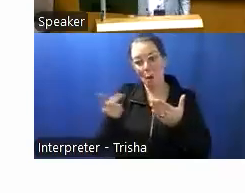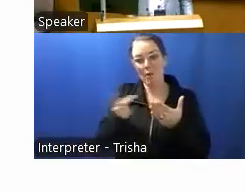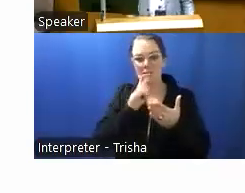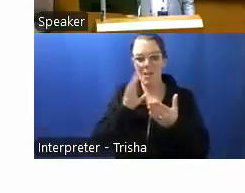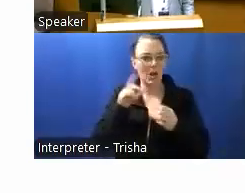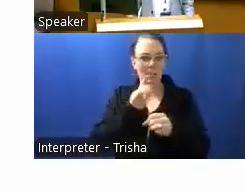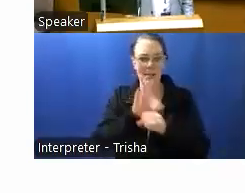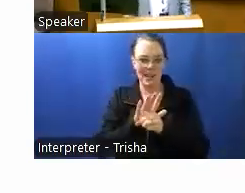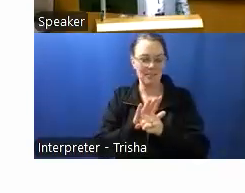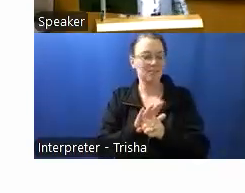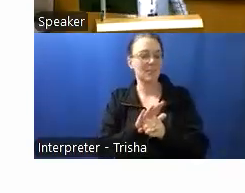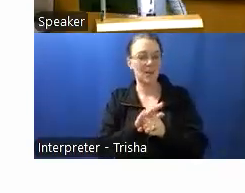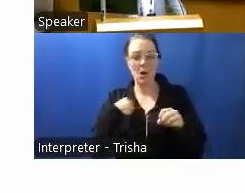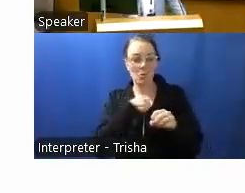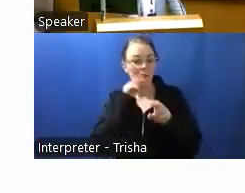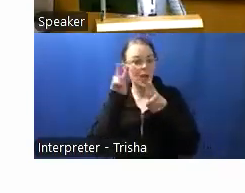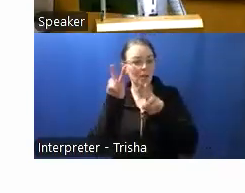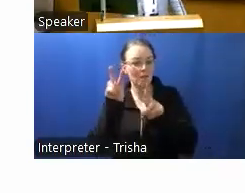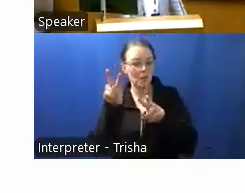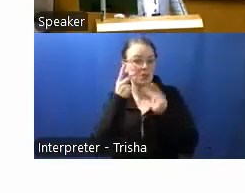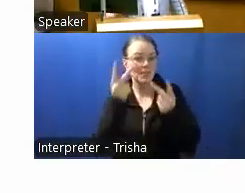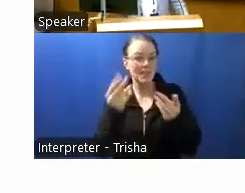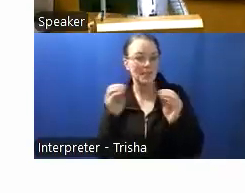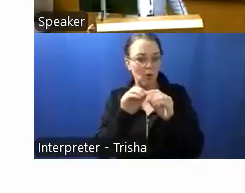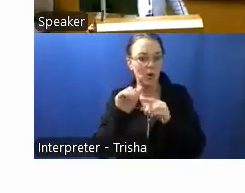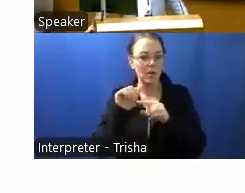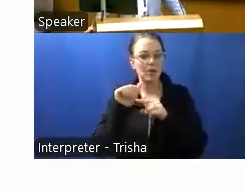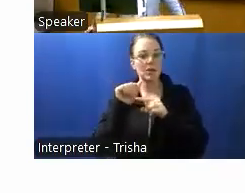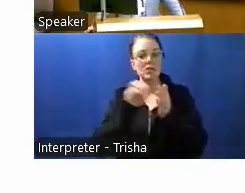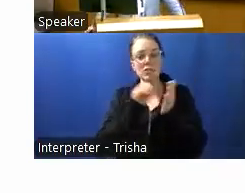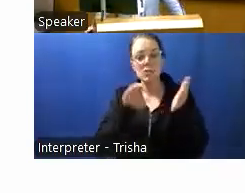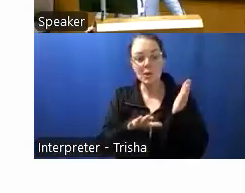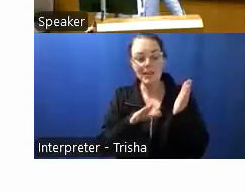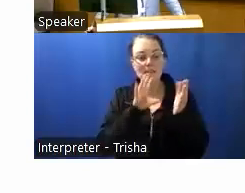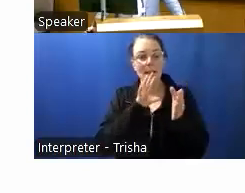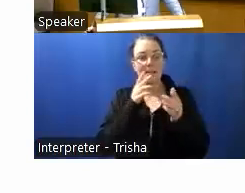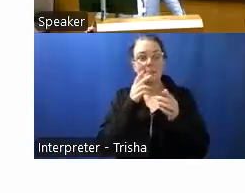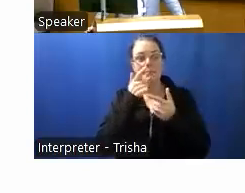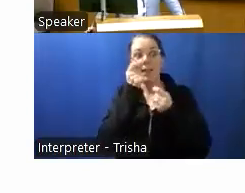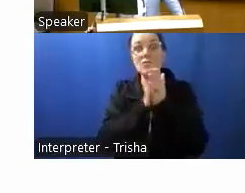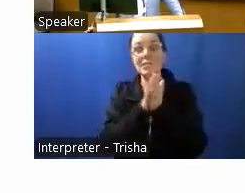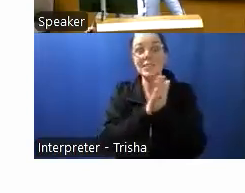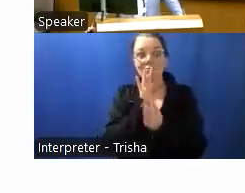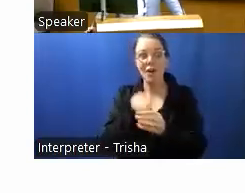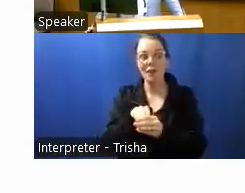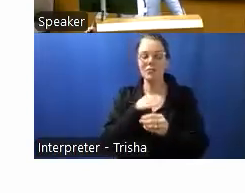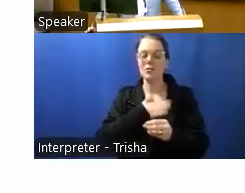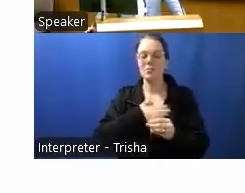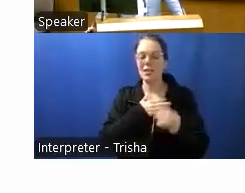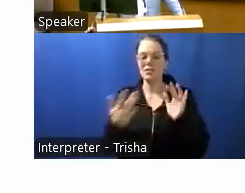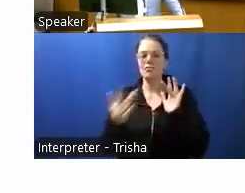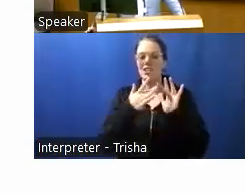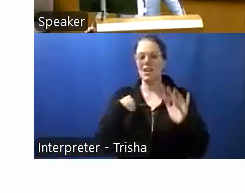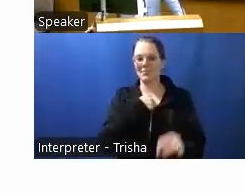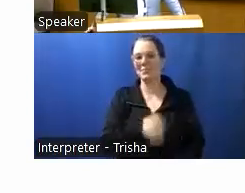we are very much looking forward to see more trainees and students interested in this. So please do